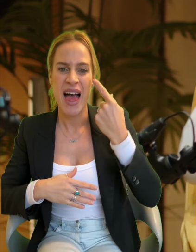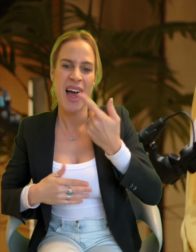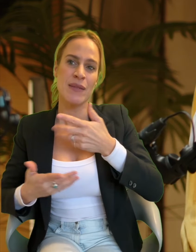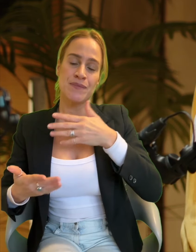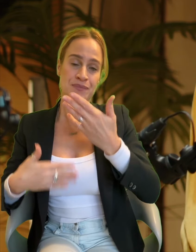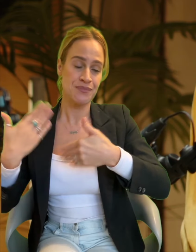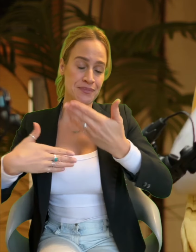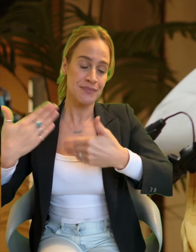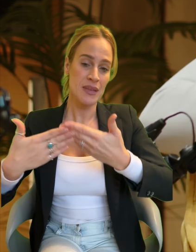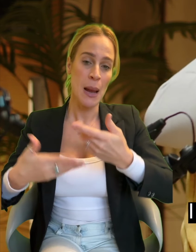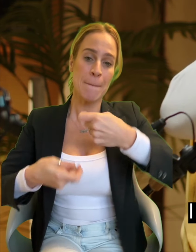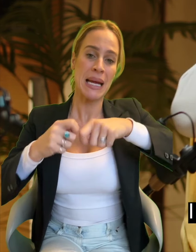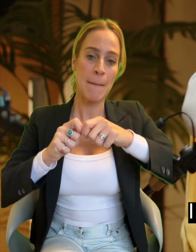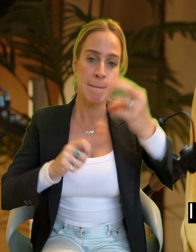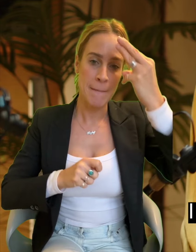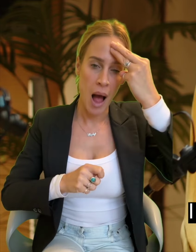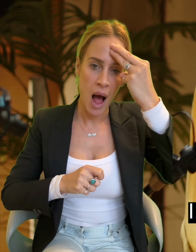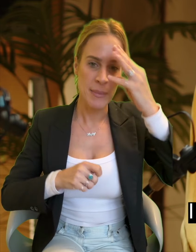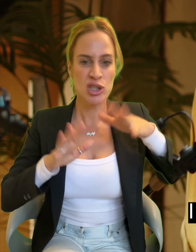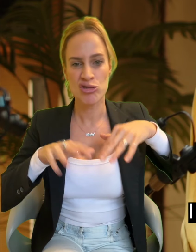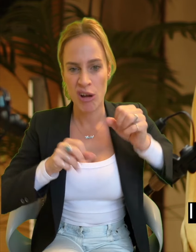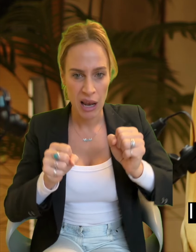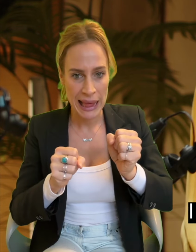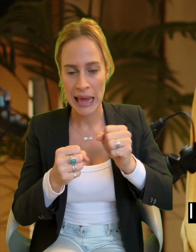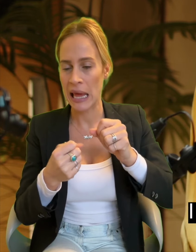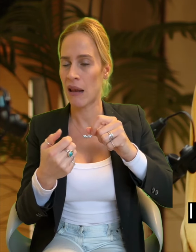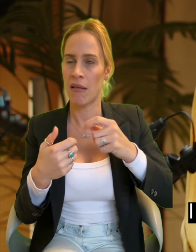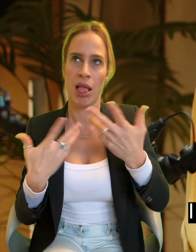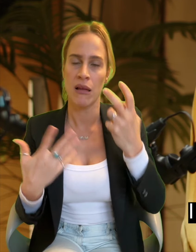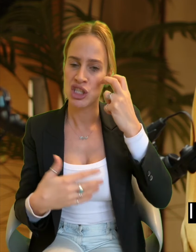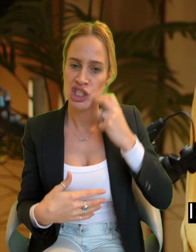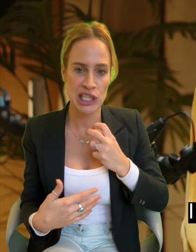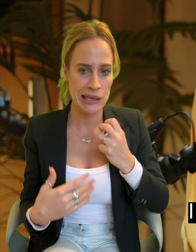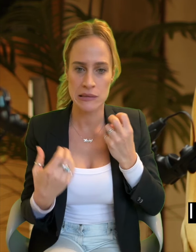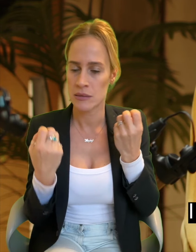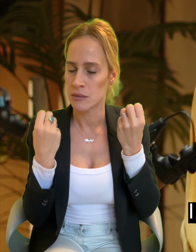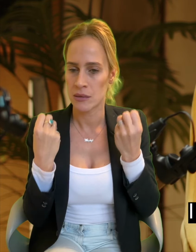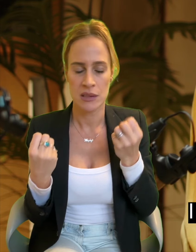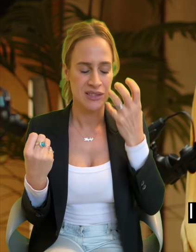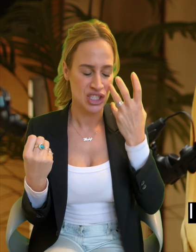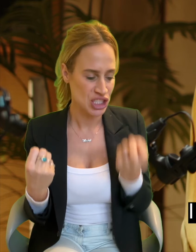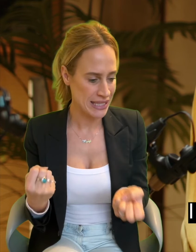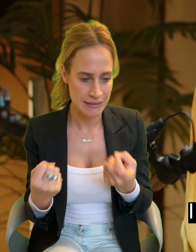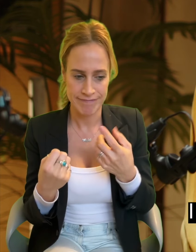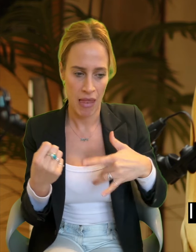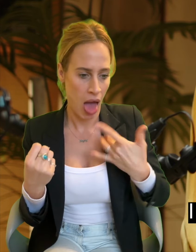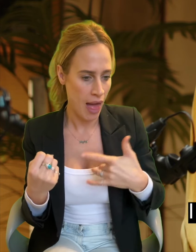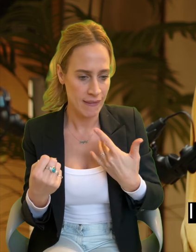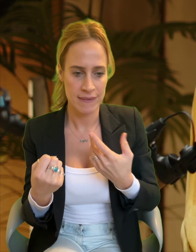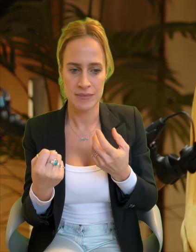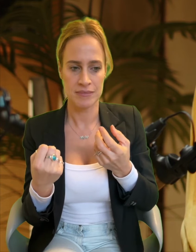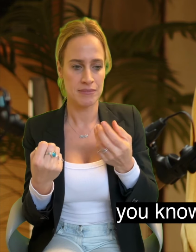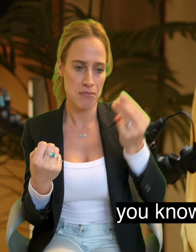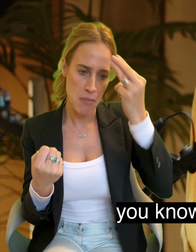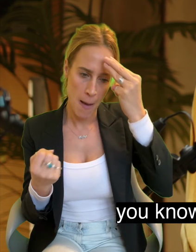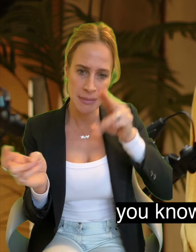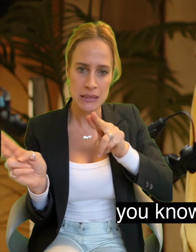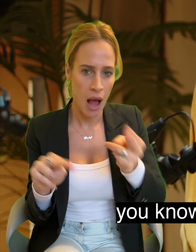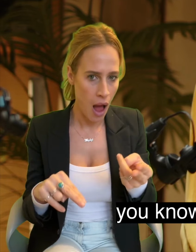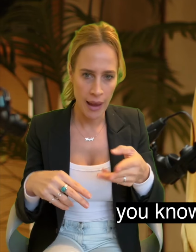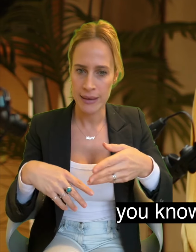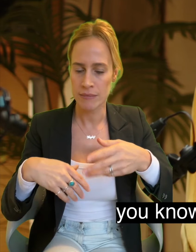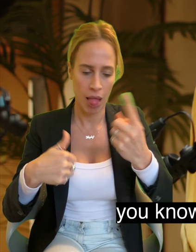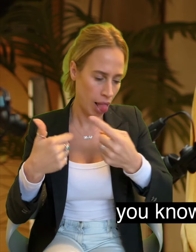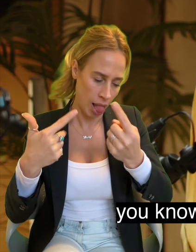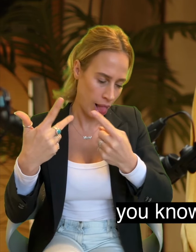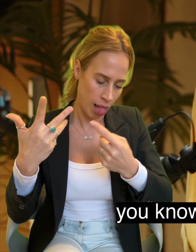mom, struggling, had all my shit going on, lost my mom to mental health, you know, and